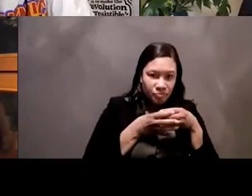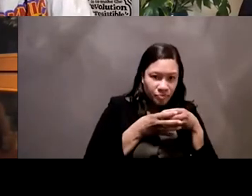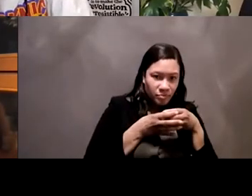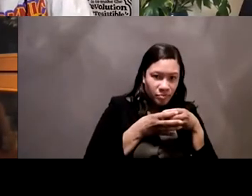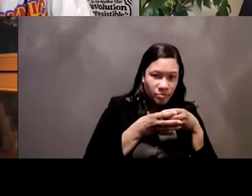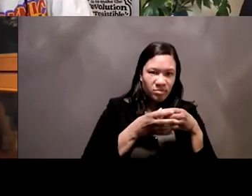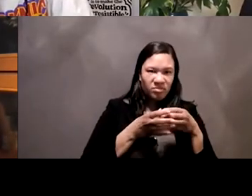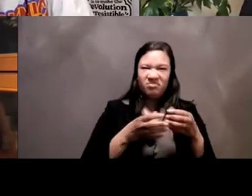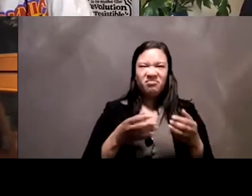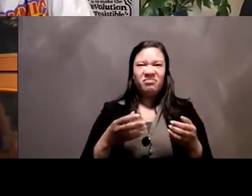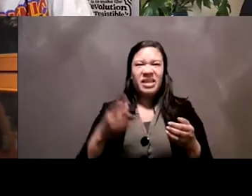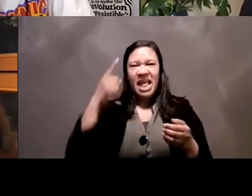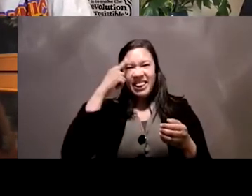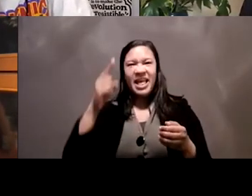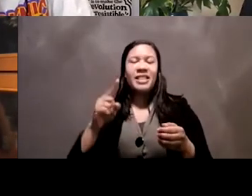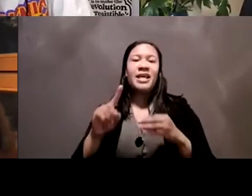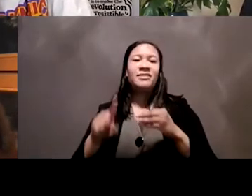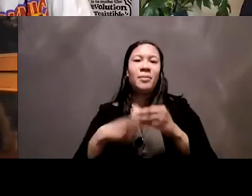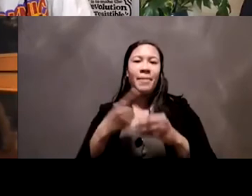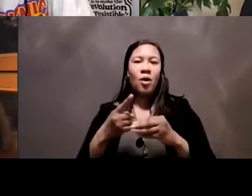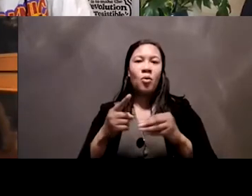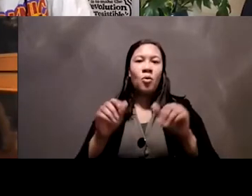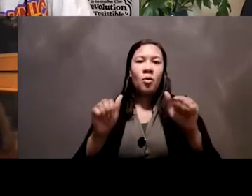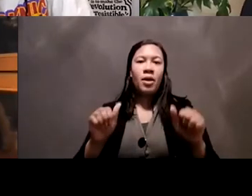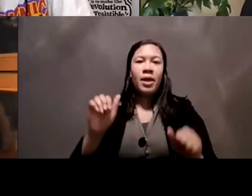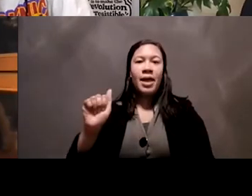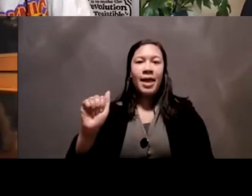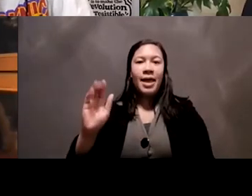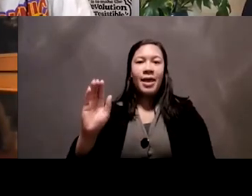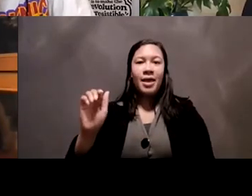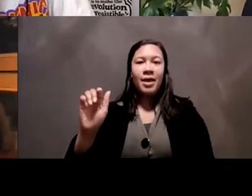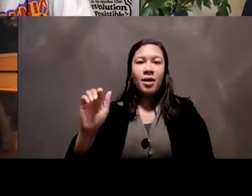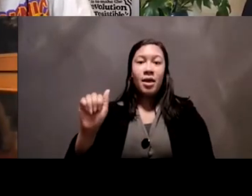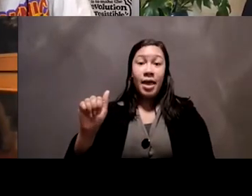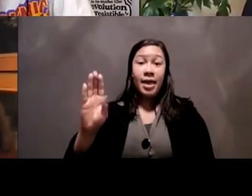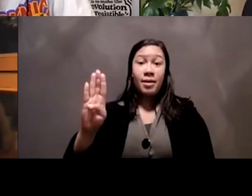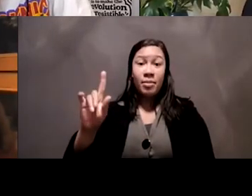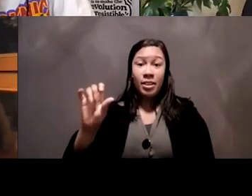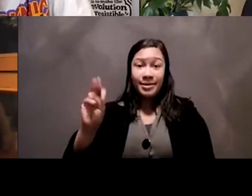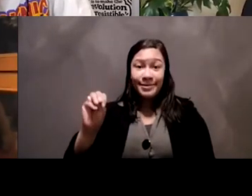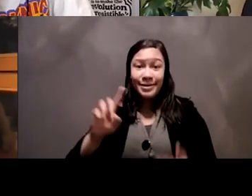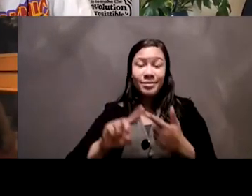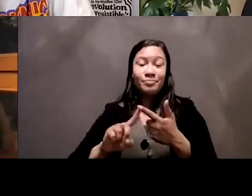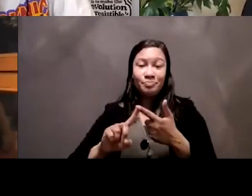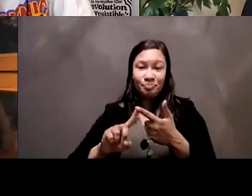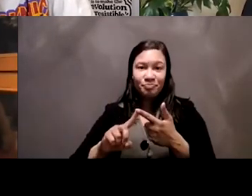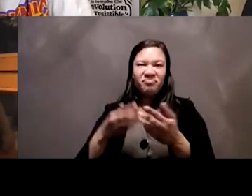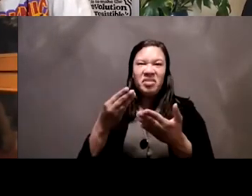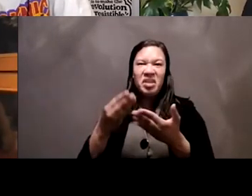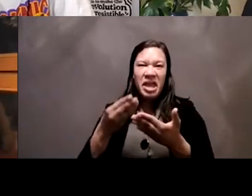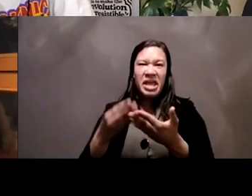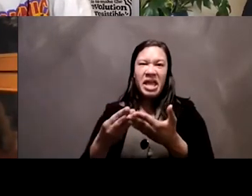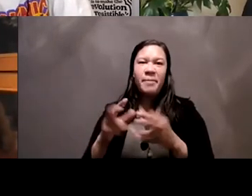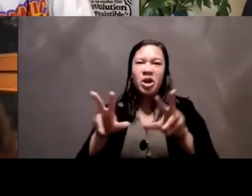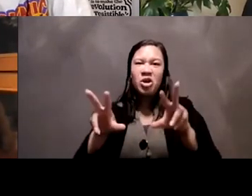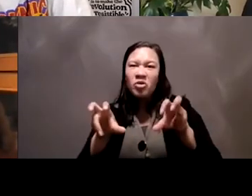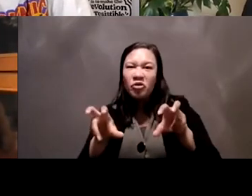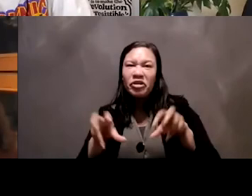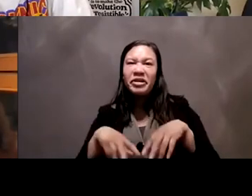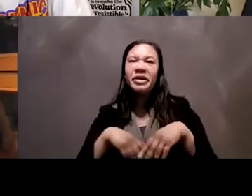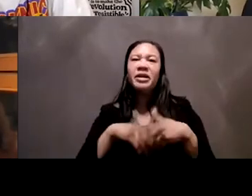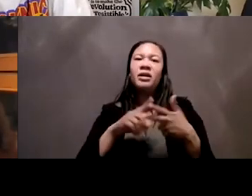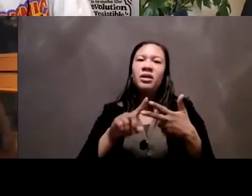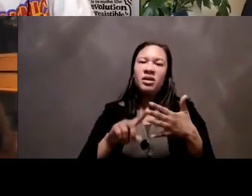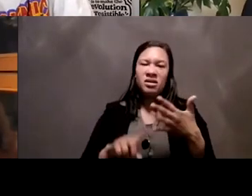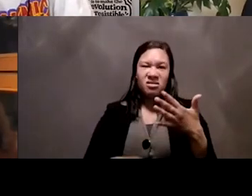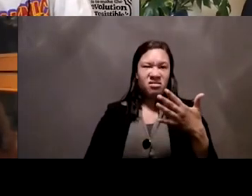ableism and rooted in capitalism and rooted in systems that are the antithesis to care